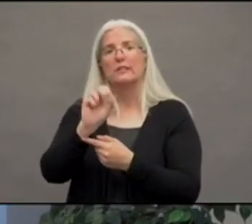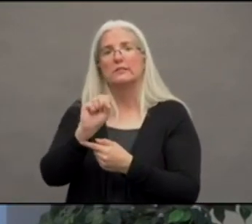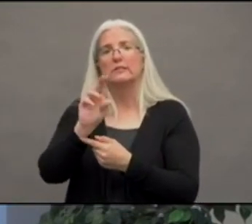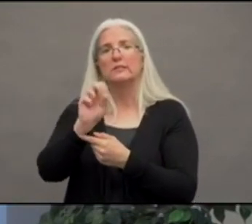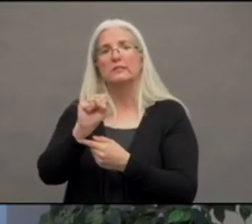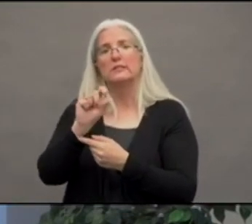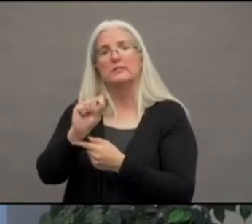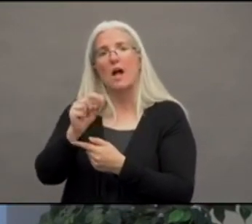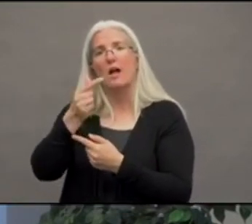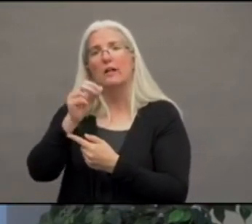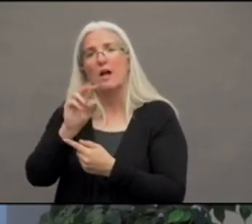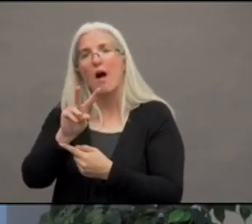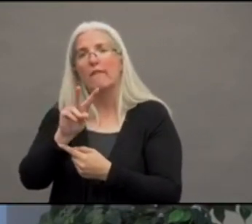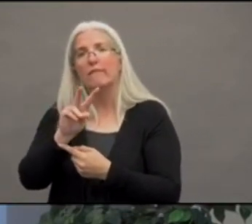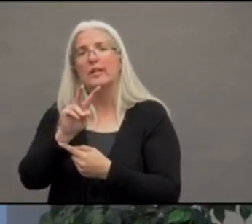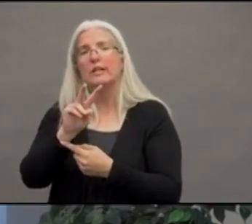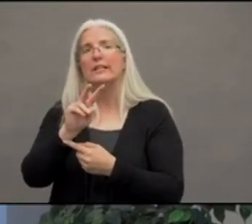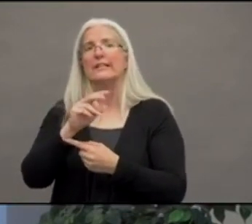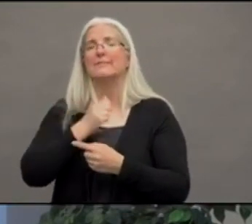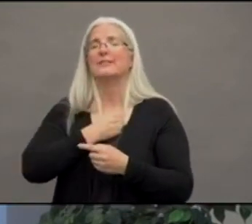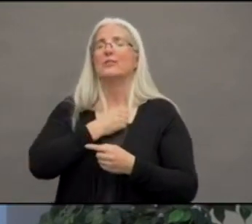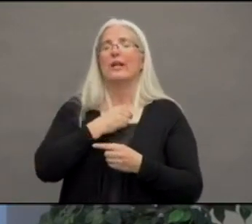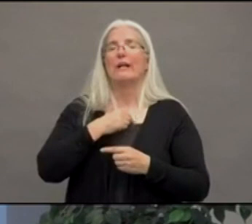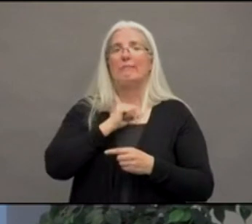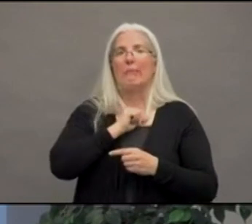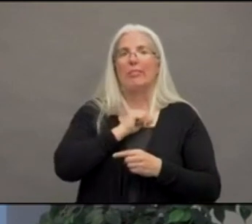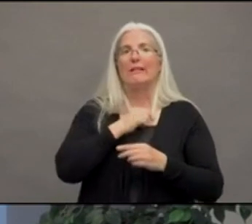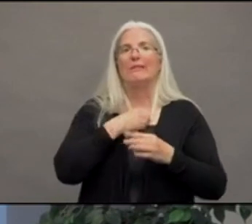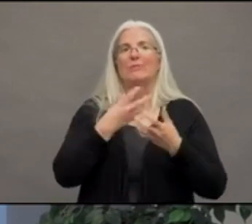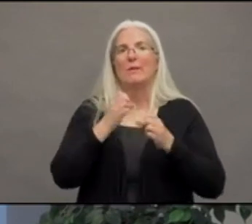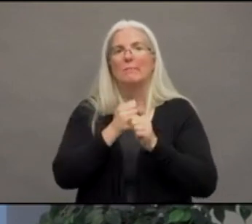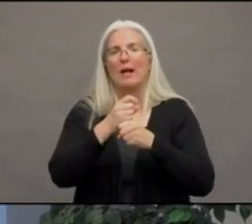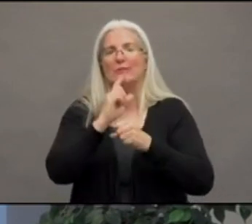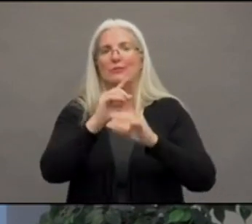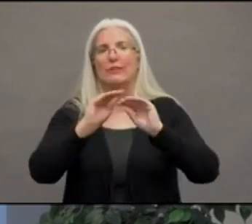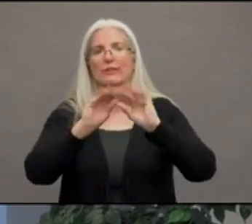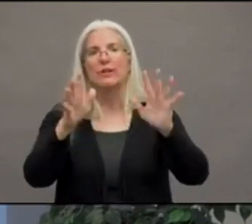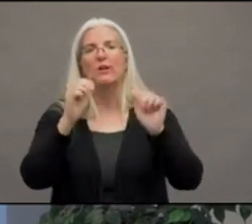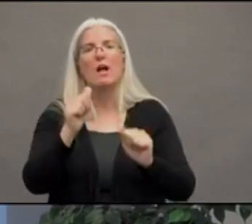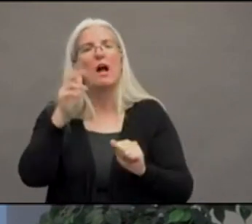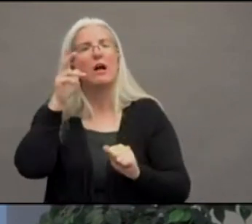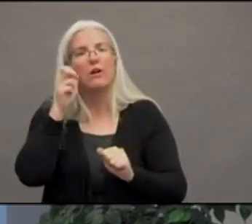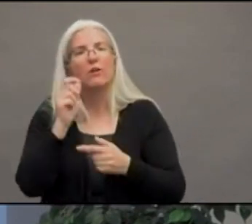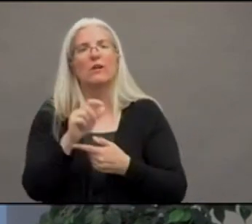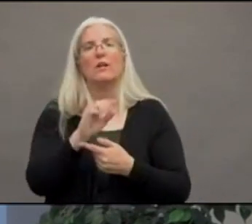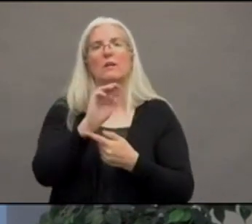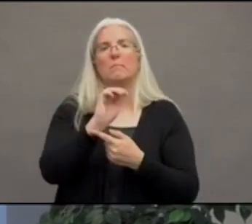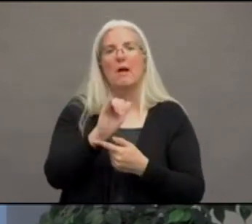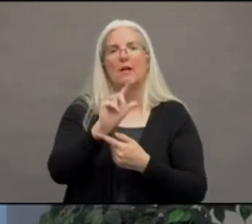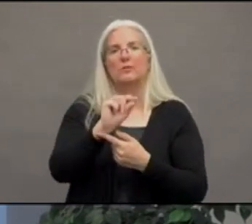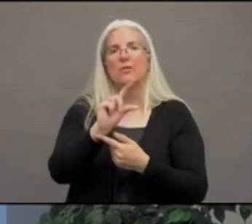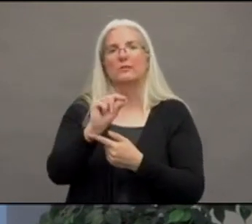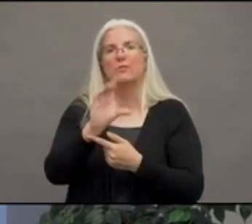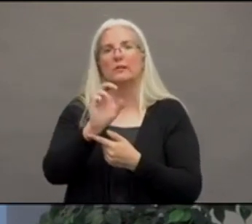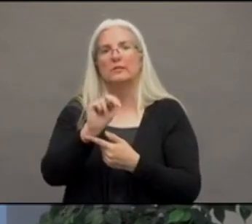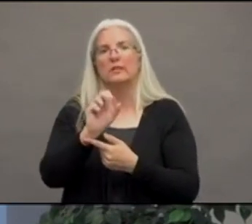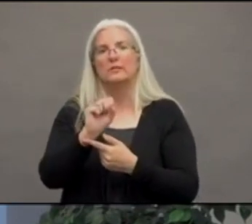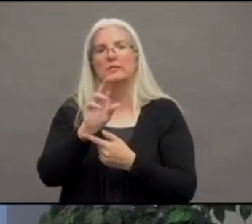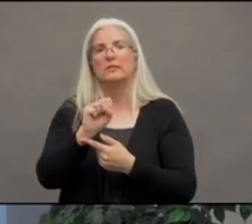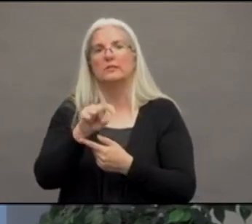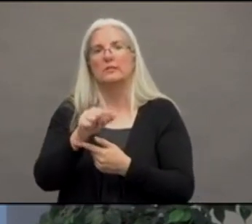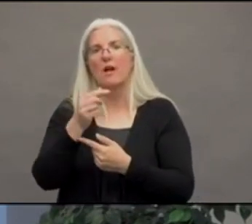I'm clearing my throat. I do not have a cold. Just want to make that clear. And so thank you so much for being with us today,